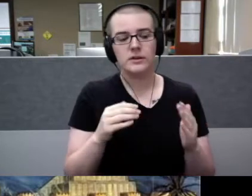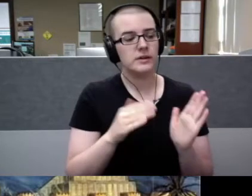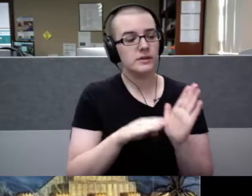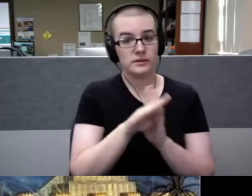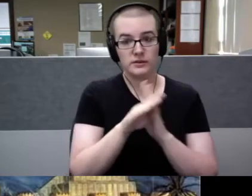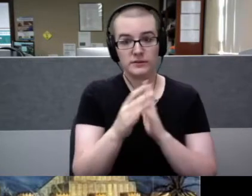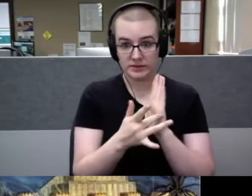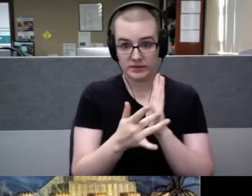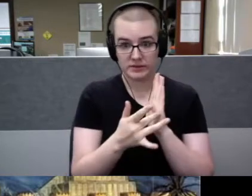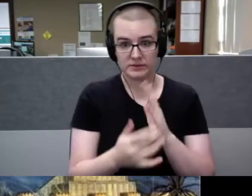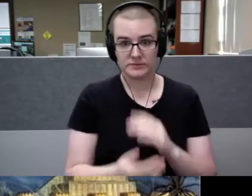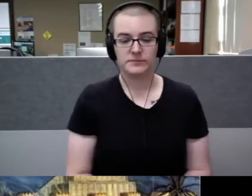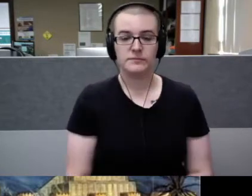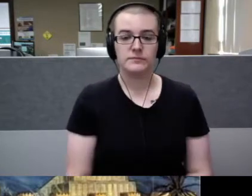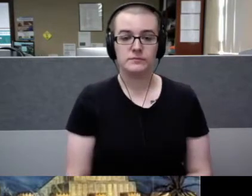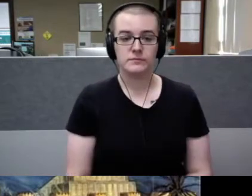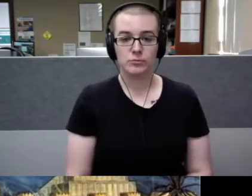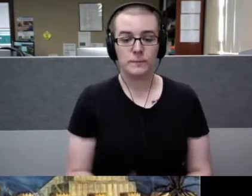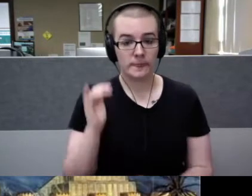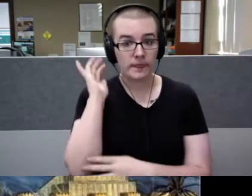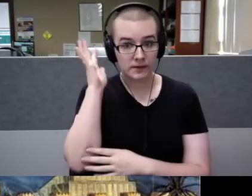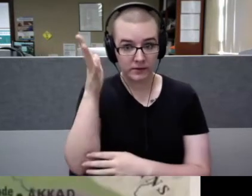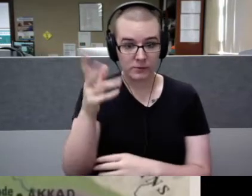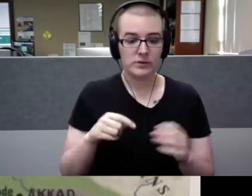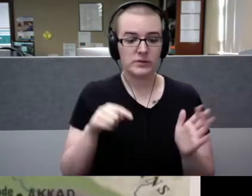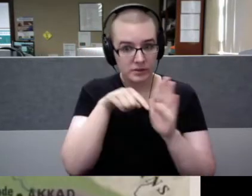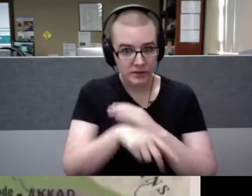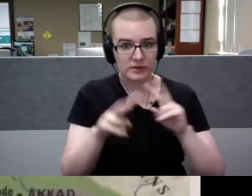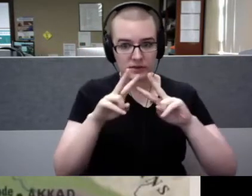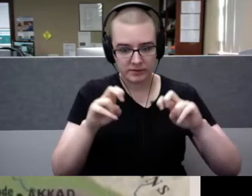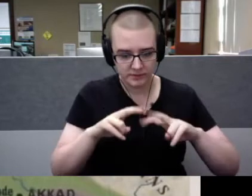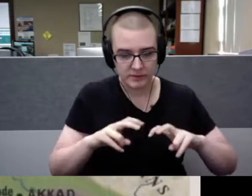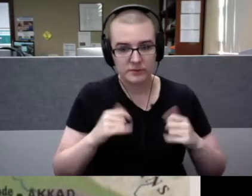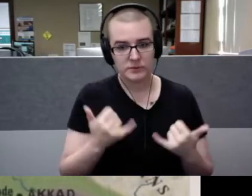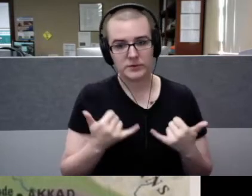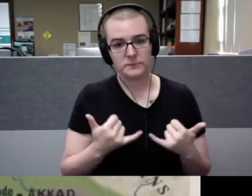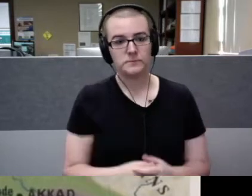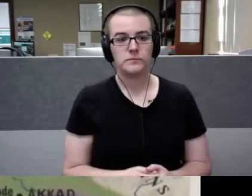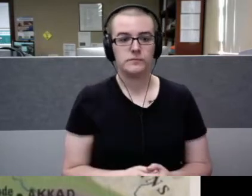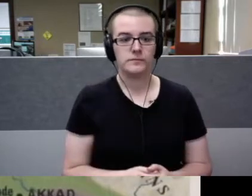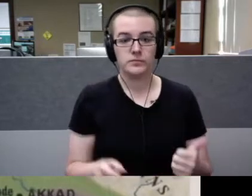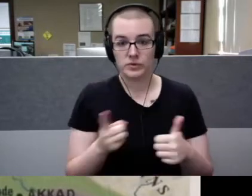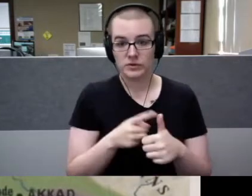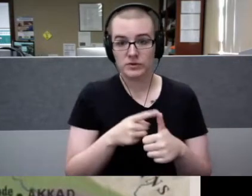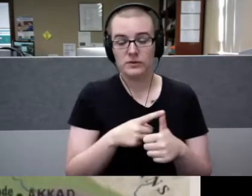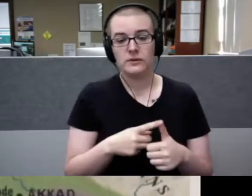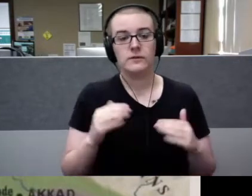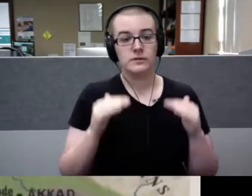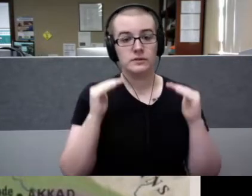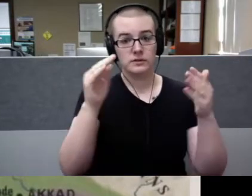going to be talking about these in depth right now. Again, the first thing are advanced cities and